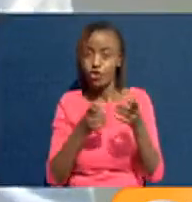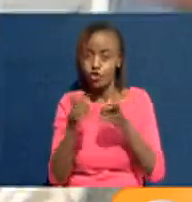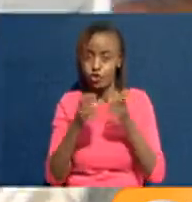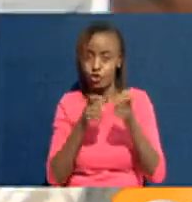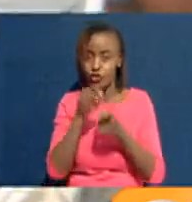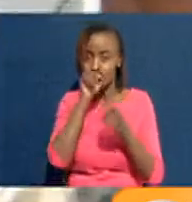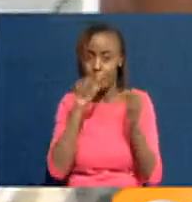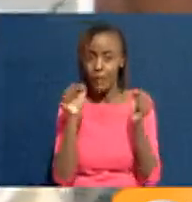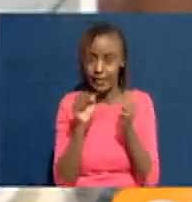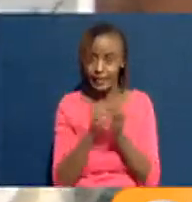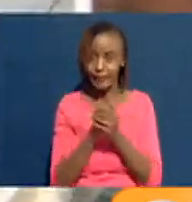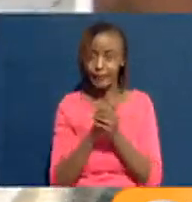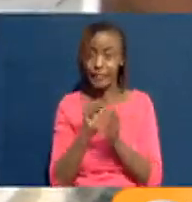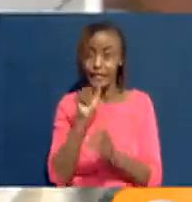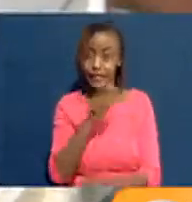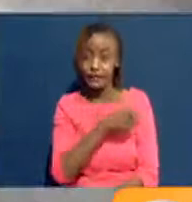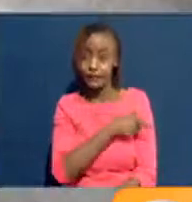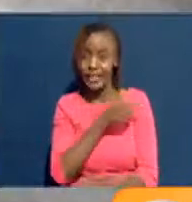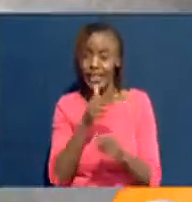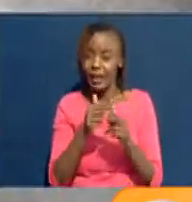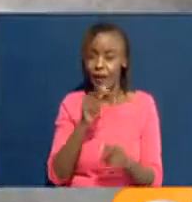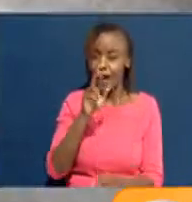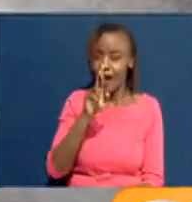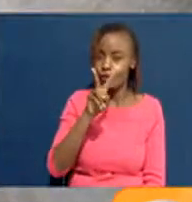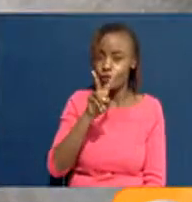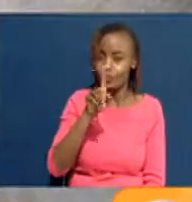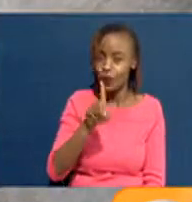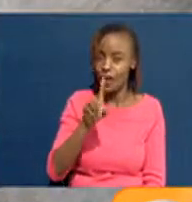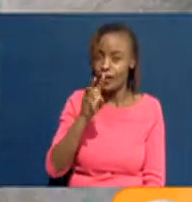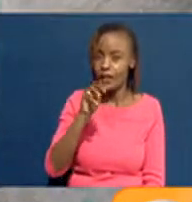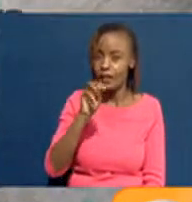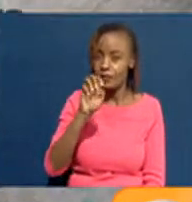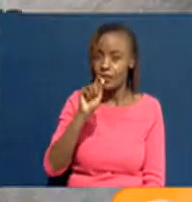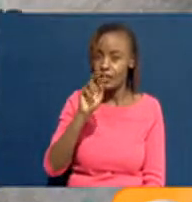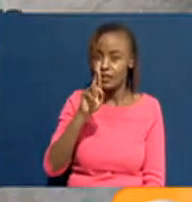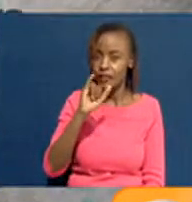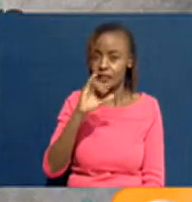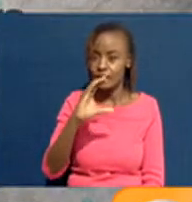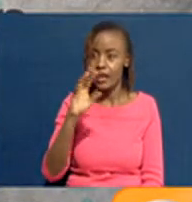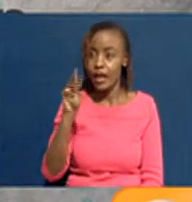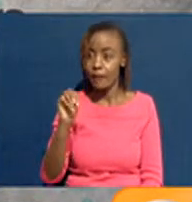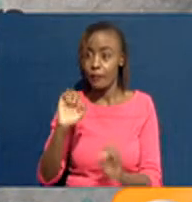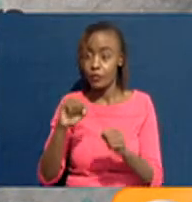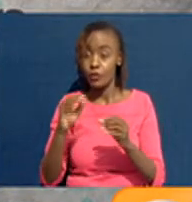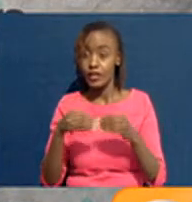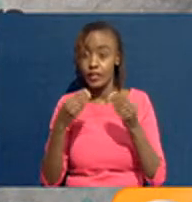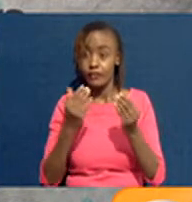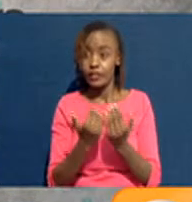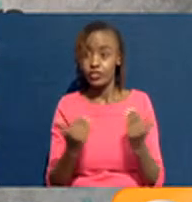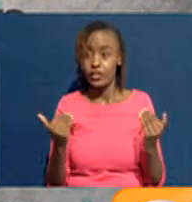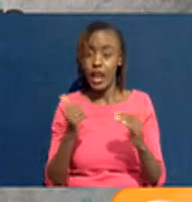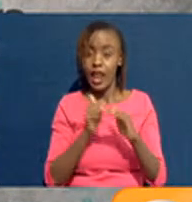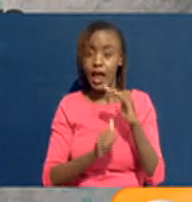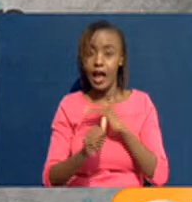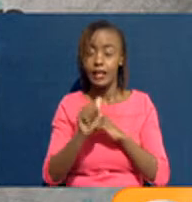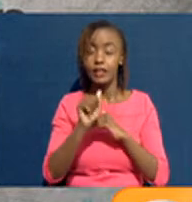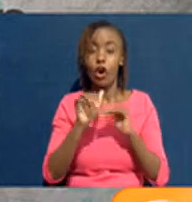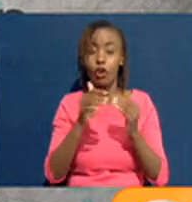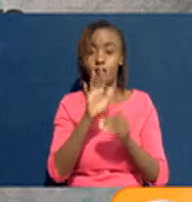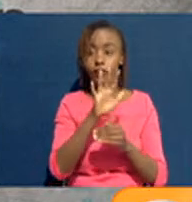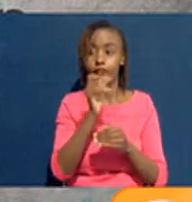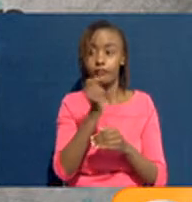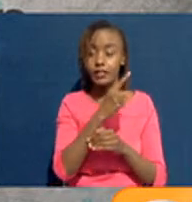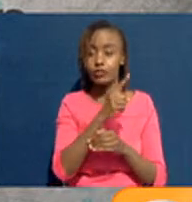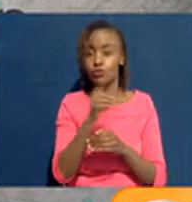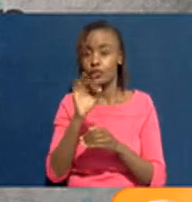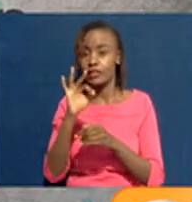The vaccine R21 Matrix M is said to be administered in children between the ages of 5 months and 3 years in what